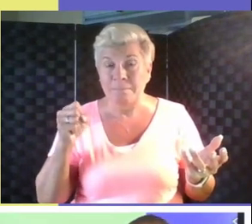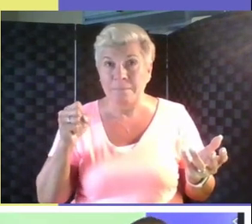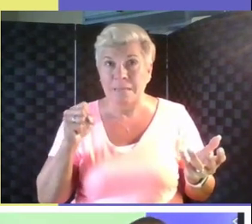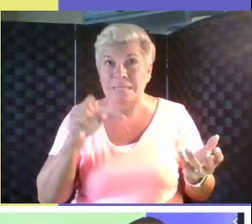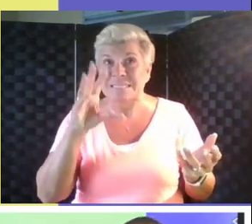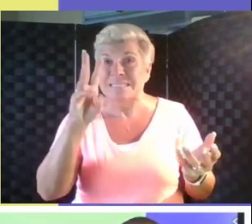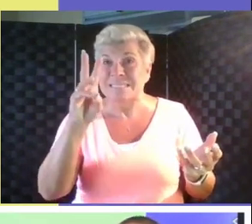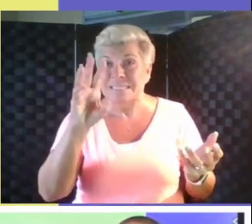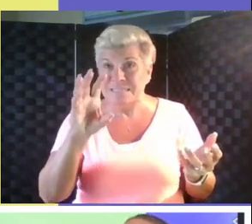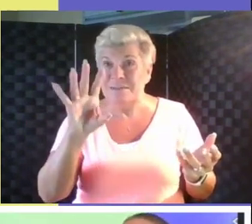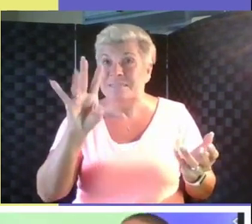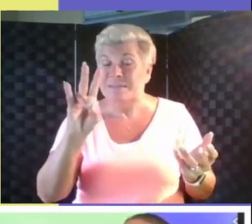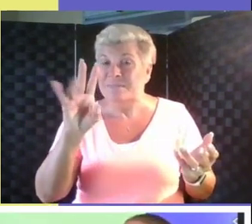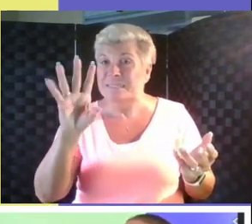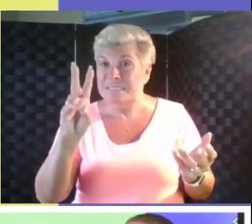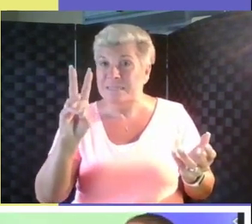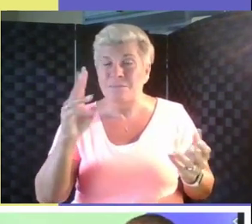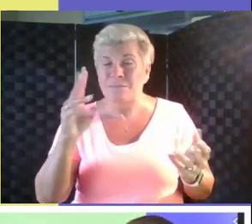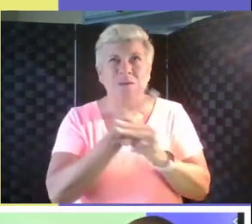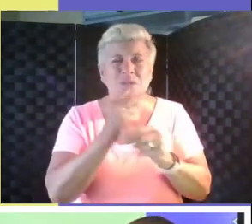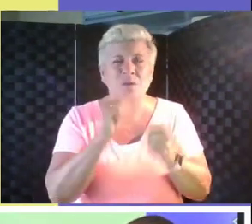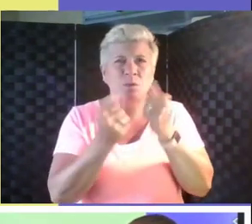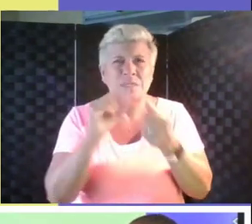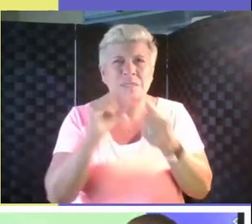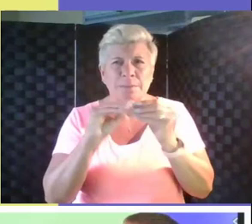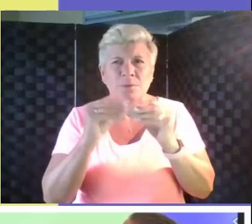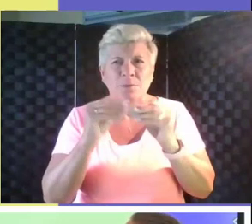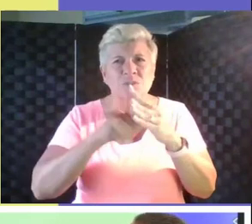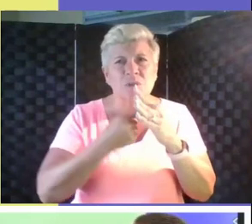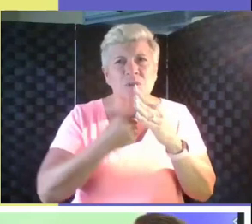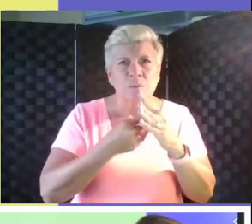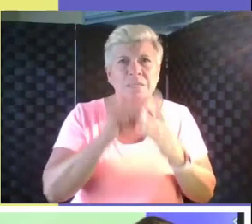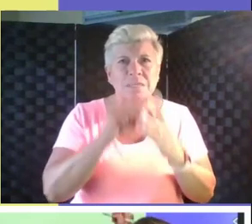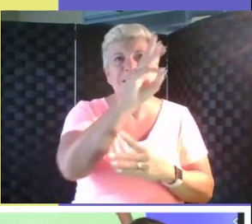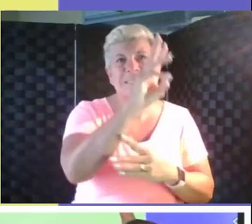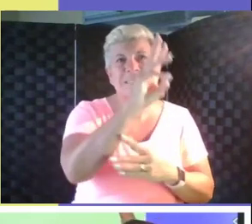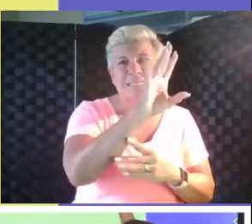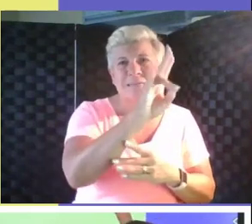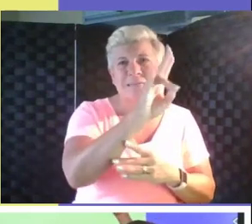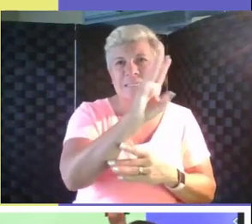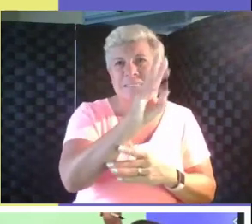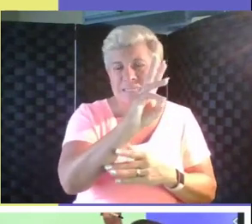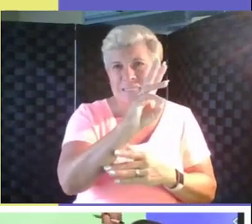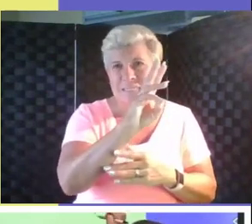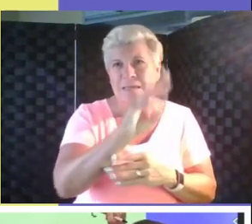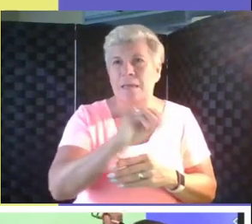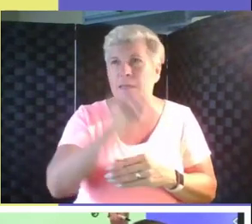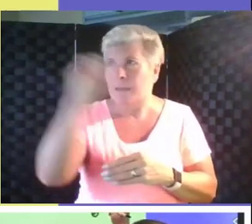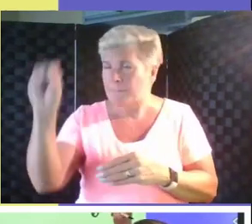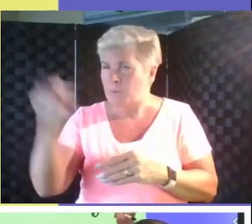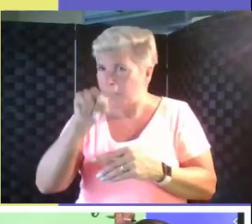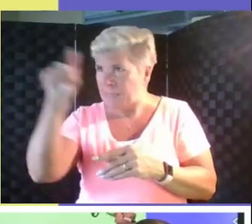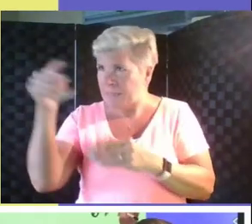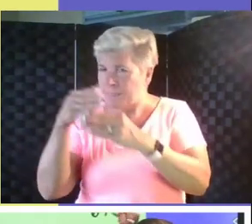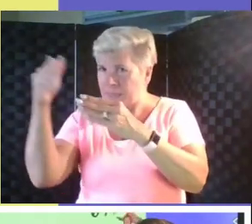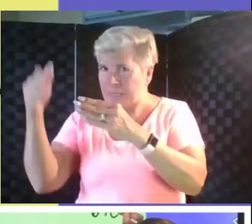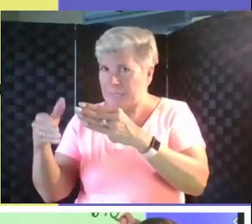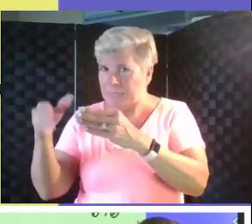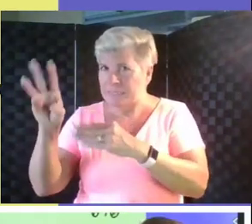Yeah, I'm going to look at my problem and I'm going to figure out what number I'm starting with, 676, and I'm going to put it at the